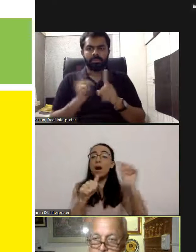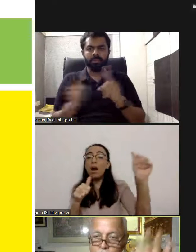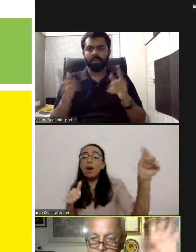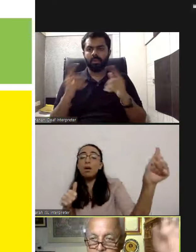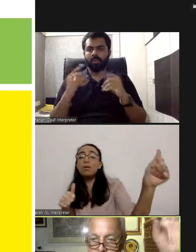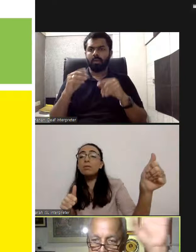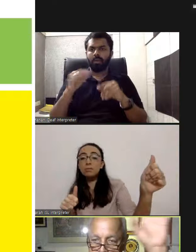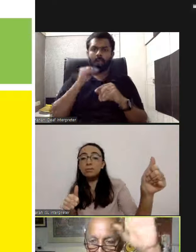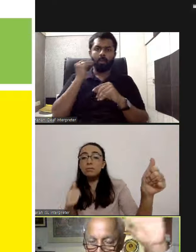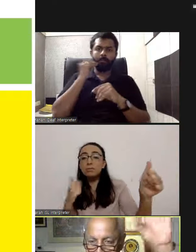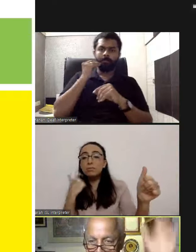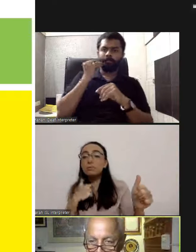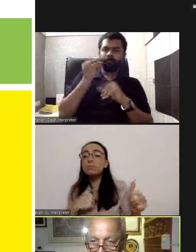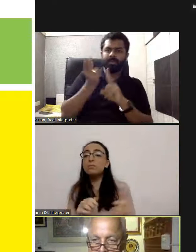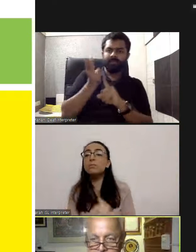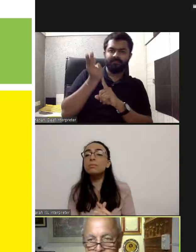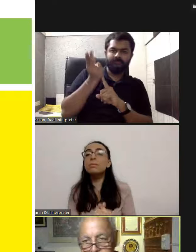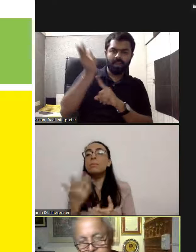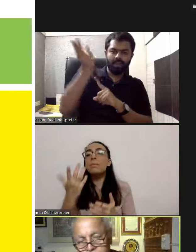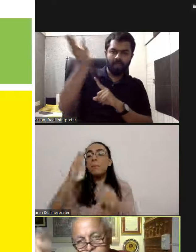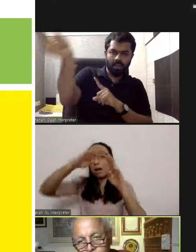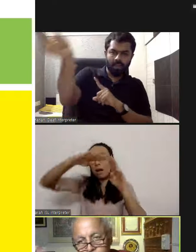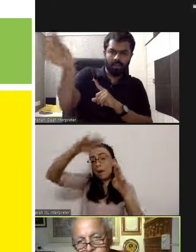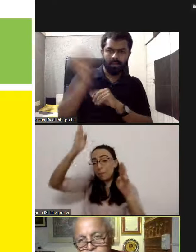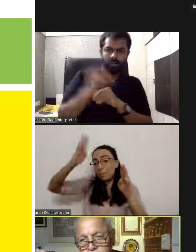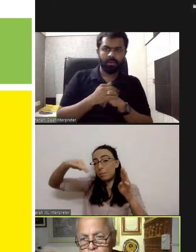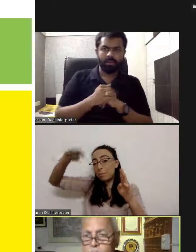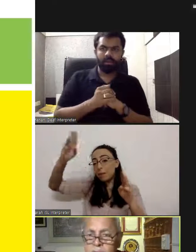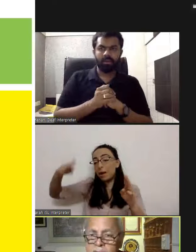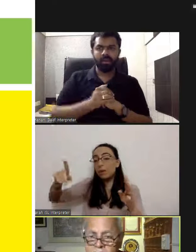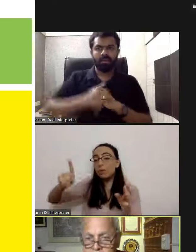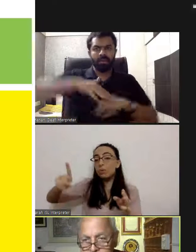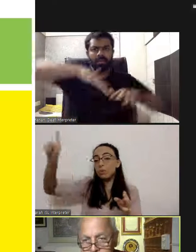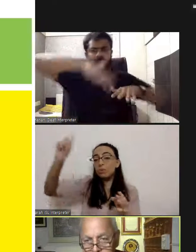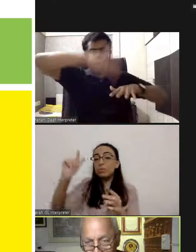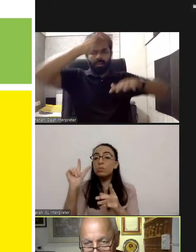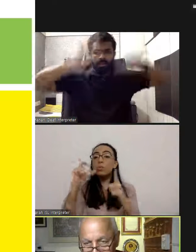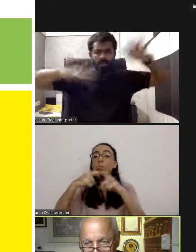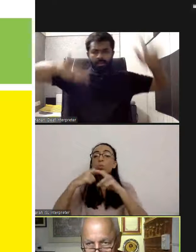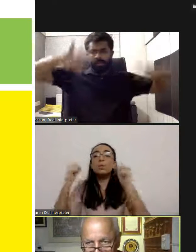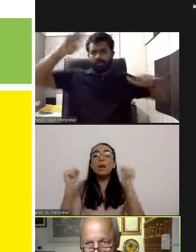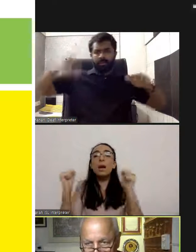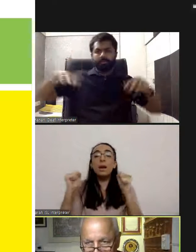People who live in say, the hills of Uttarakhand in India,